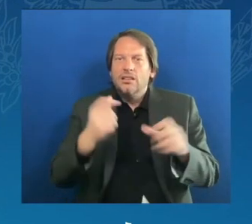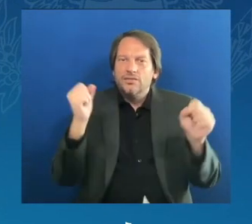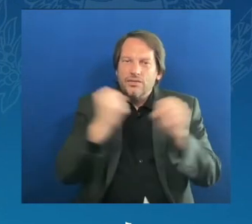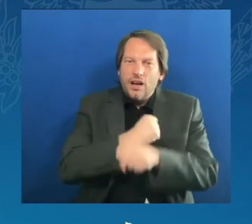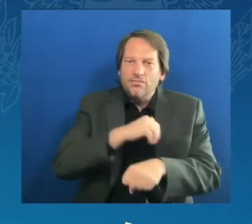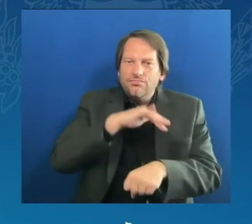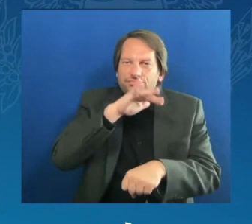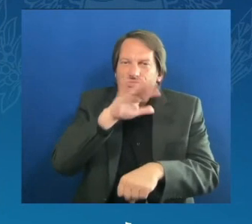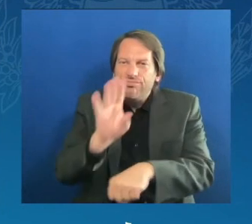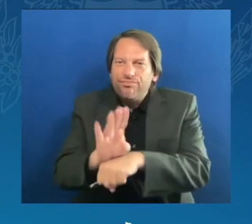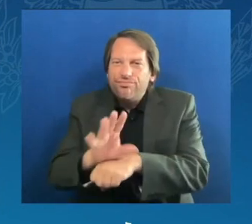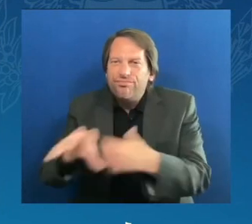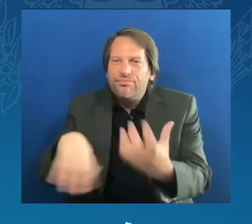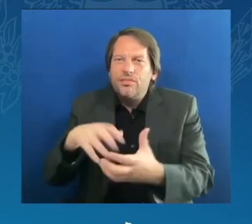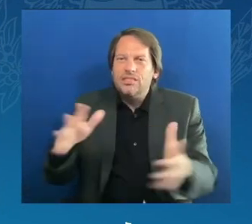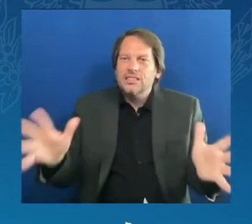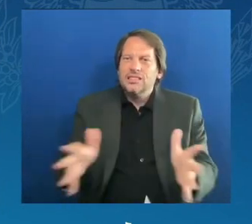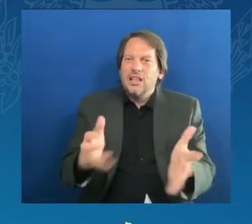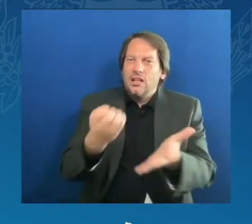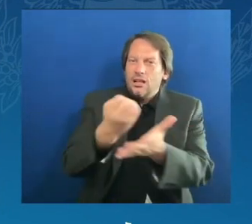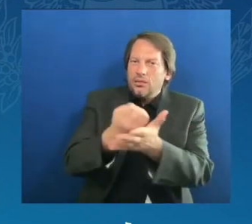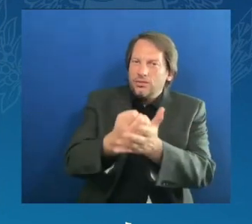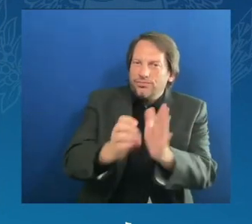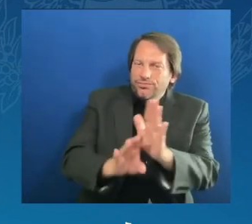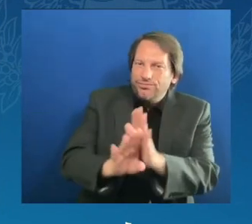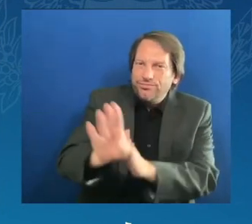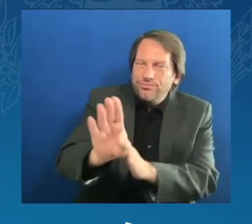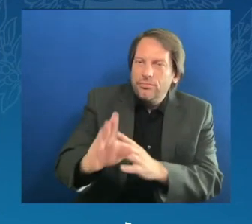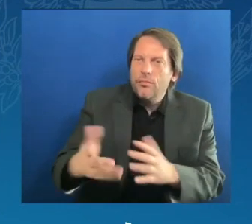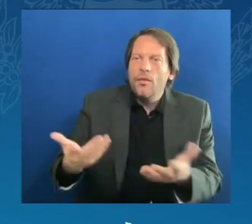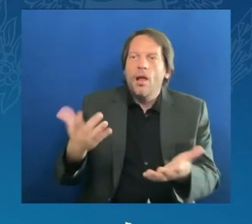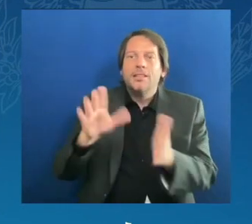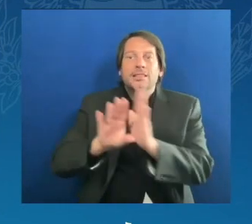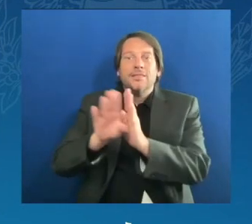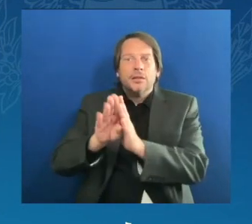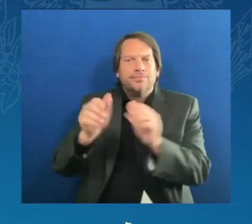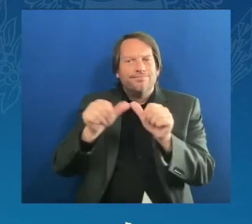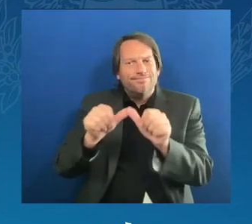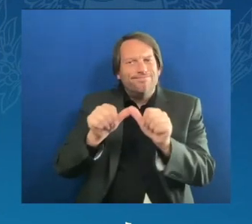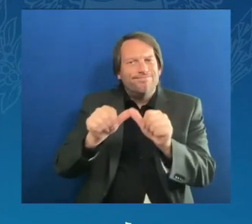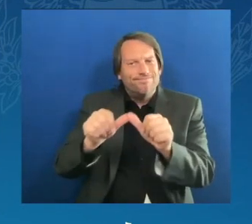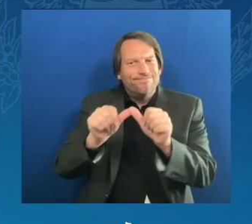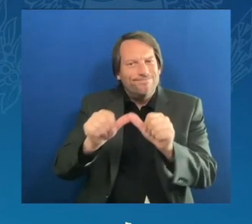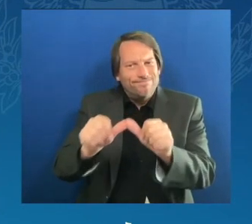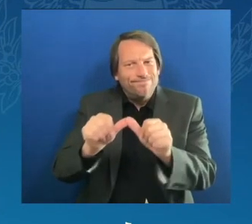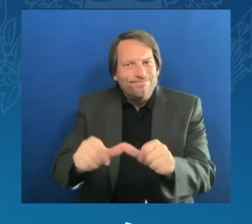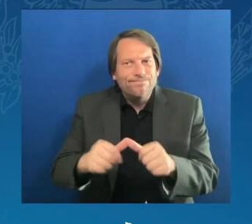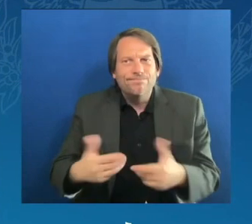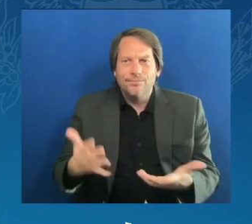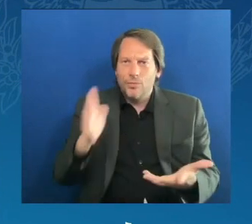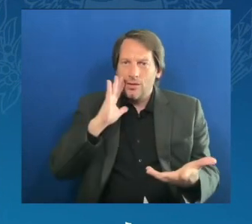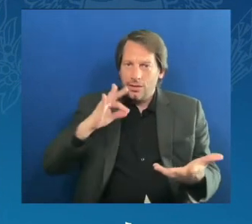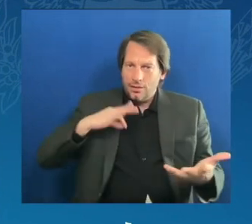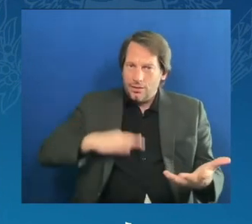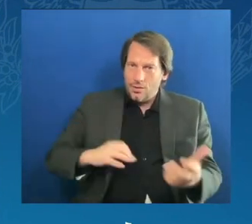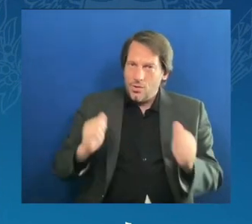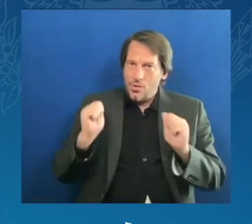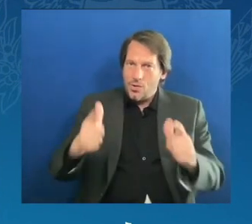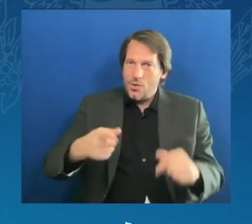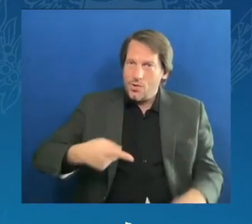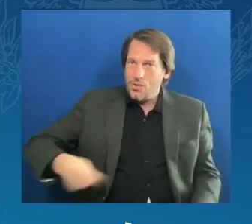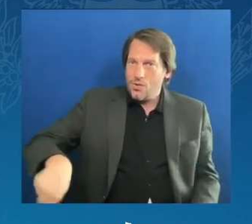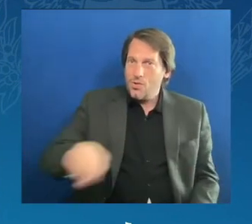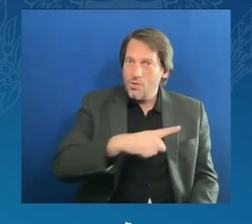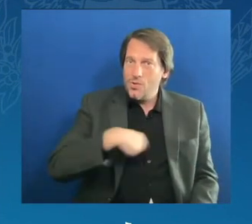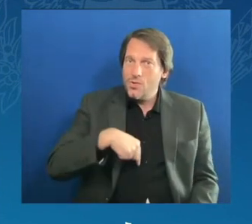all Guatemalans. We recognize that just like the majority of Guatemalans, our supporters in the United